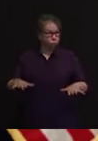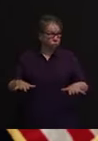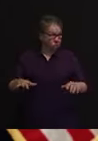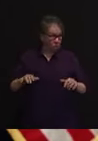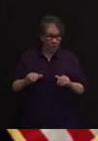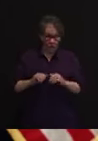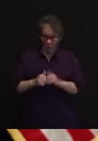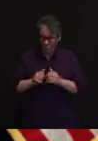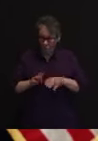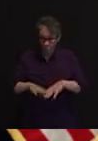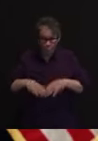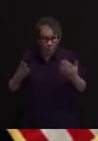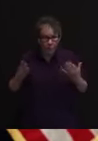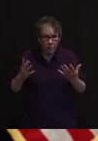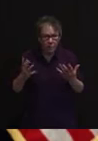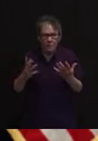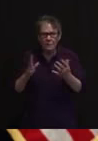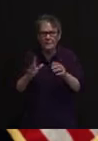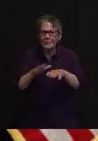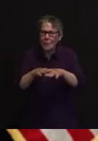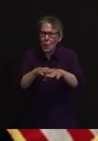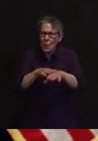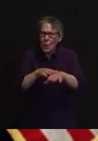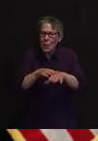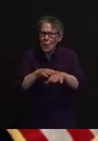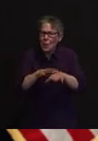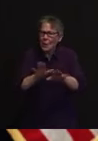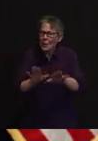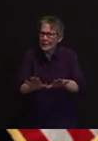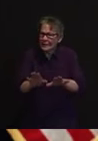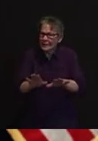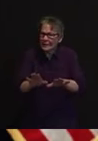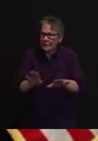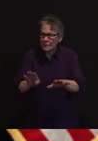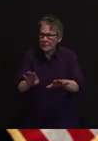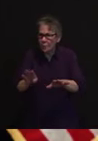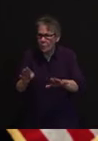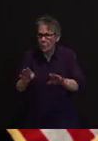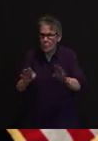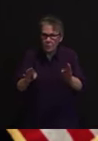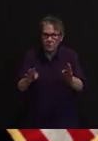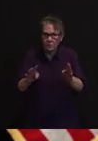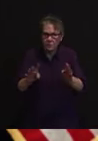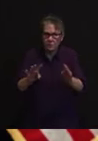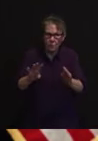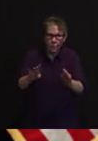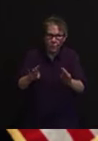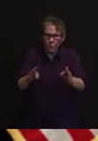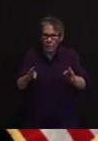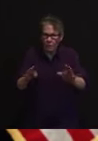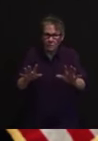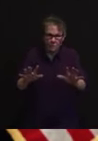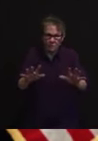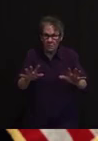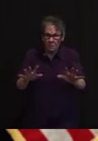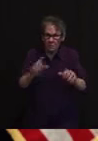it isn't, but we have to understand that the playbook that we're using now has got to teach us some lessons in terms of how to deal with that, not just in terms of